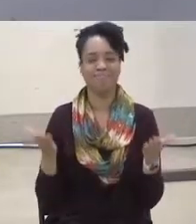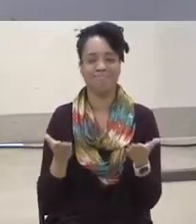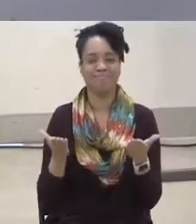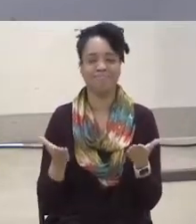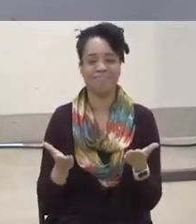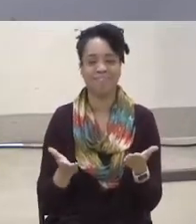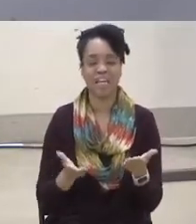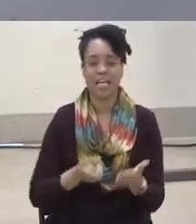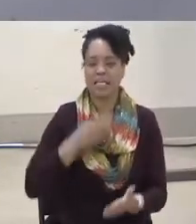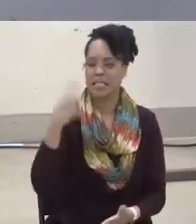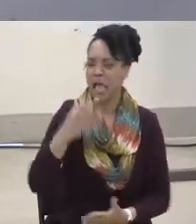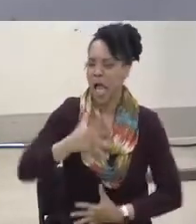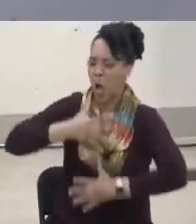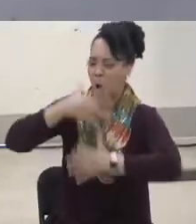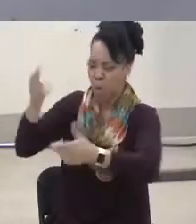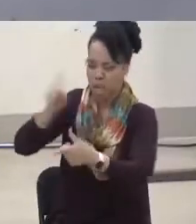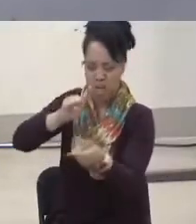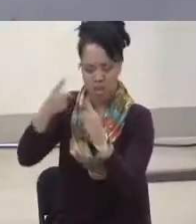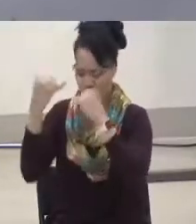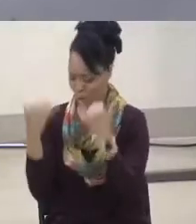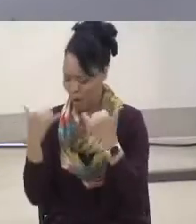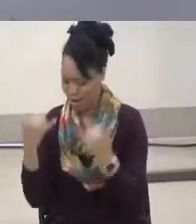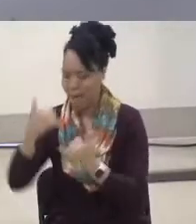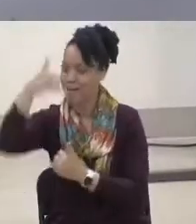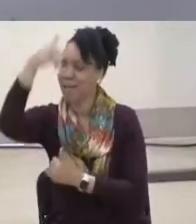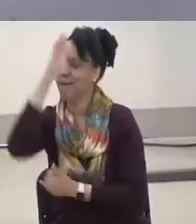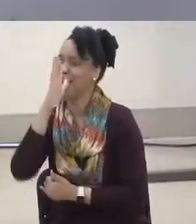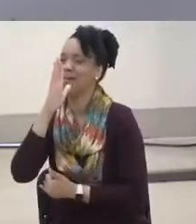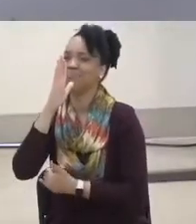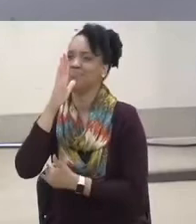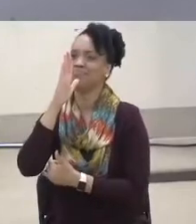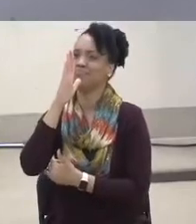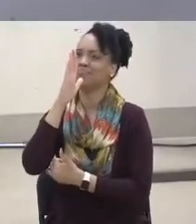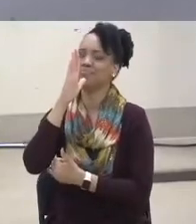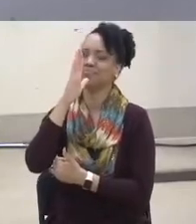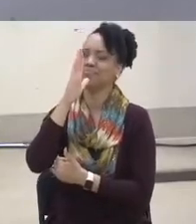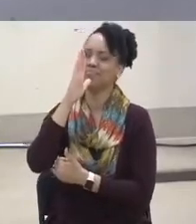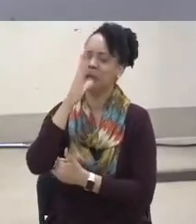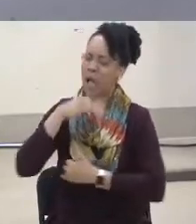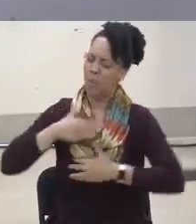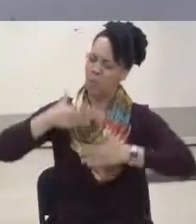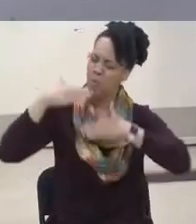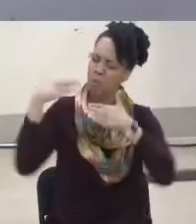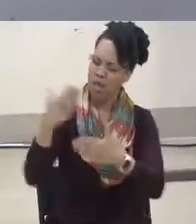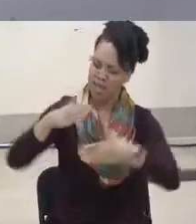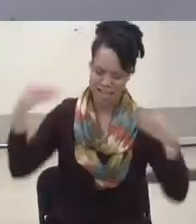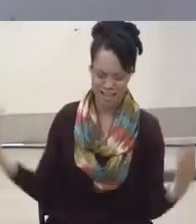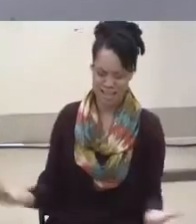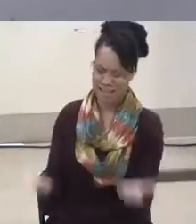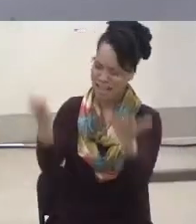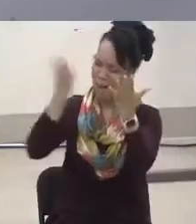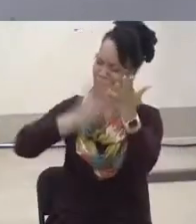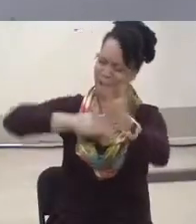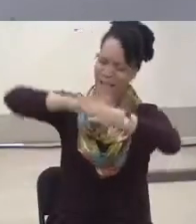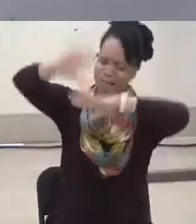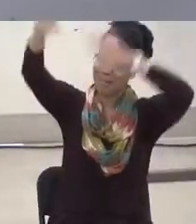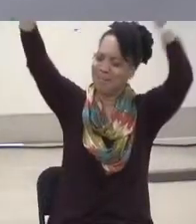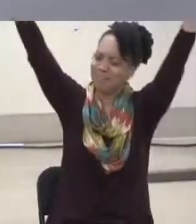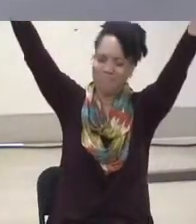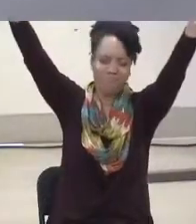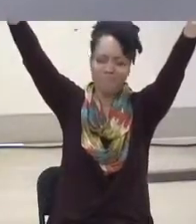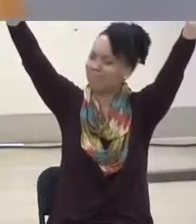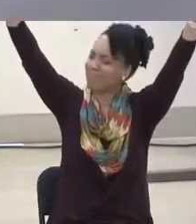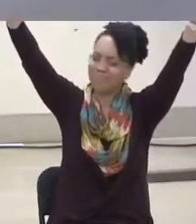están to aquí, say I'm willing to turn right now to God, que dicen voy a tornarme a Dios, I'm willing going to lift my hands up right now to